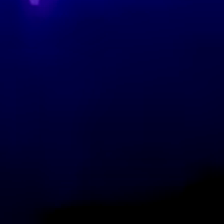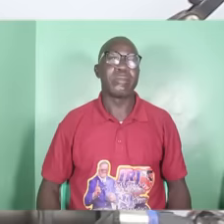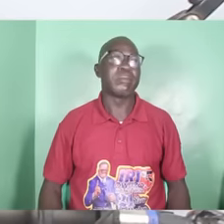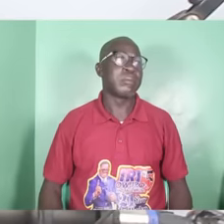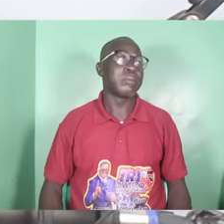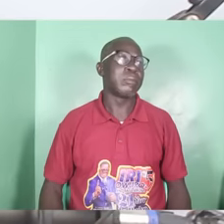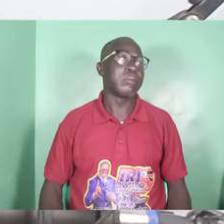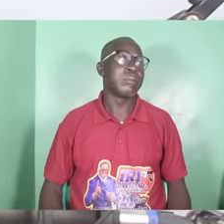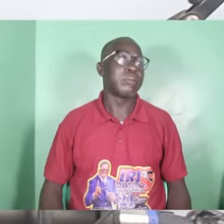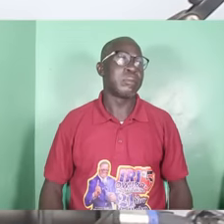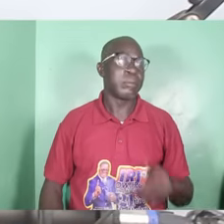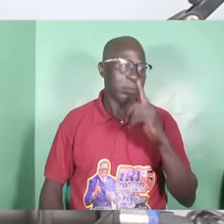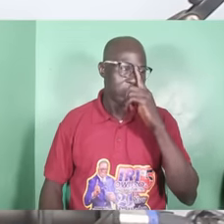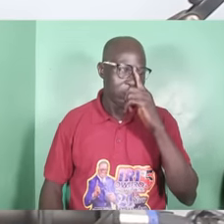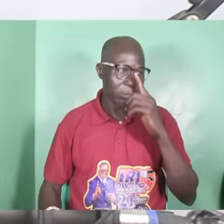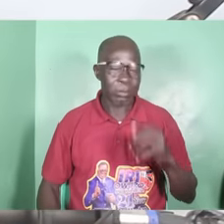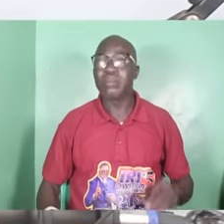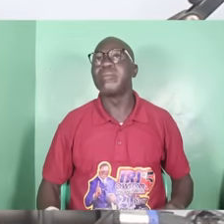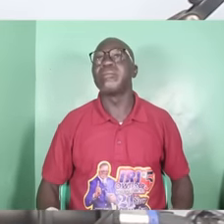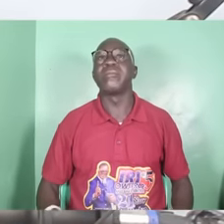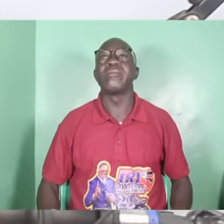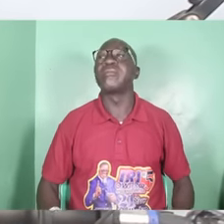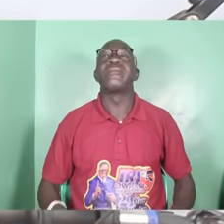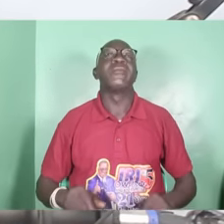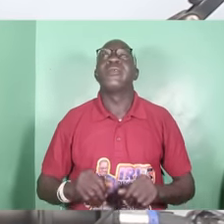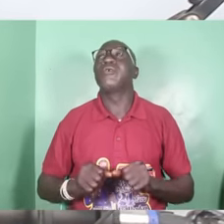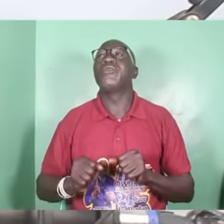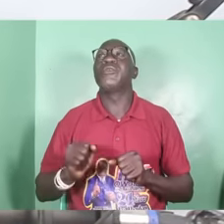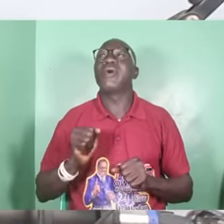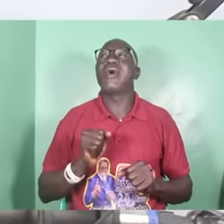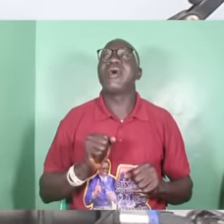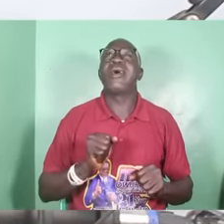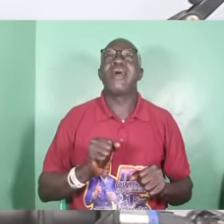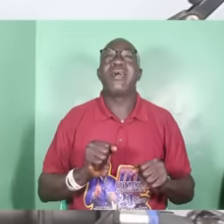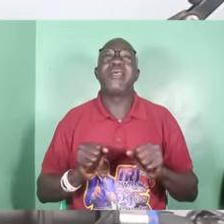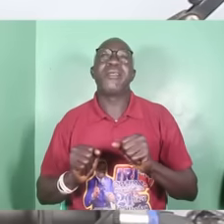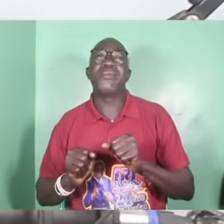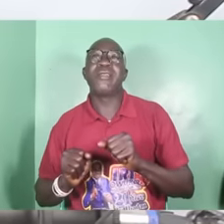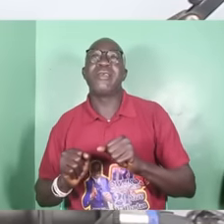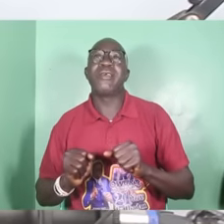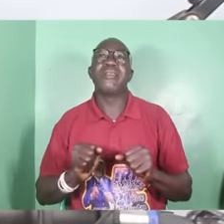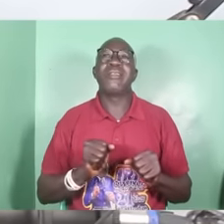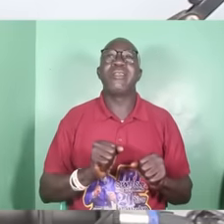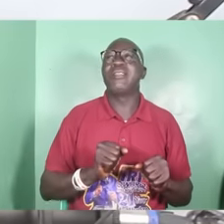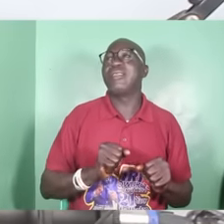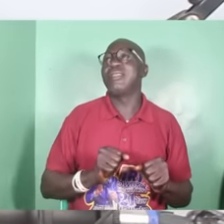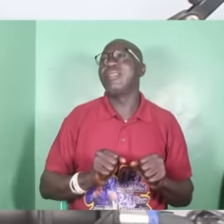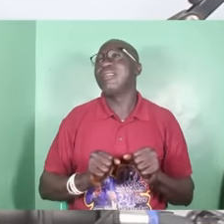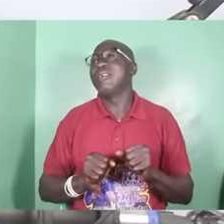amen emi na re oluwa emi na